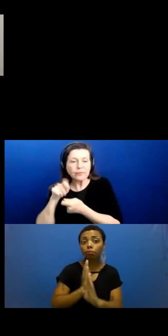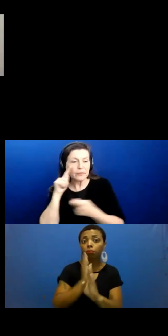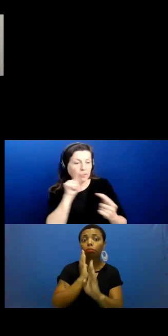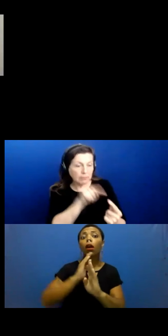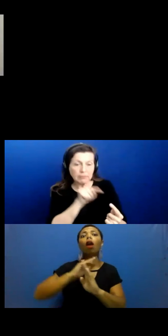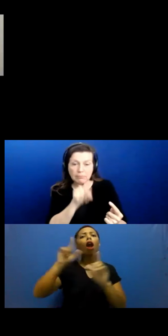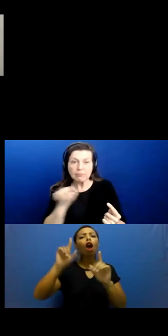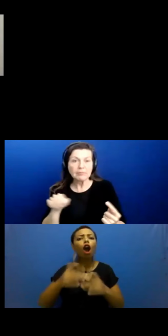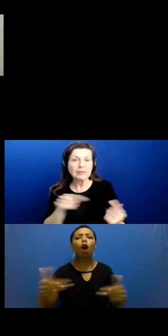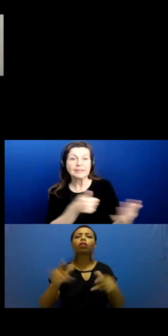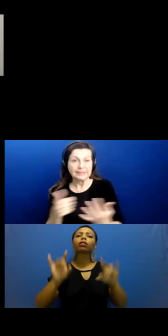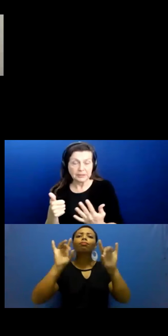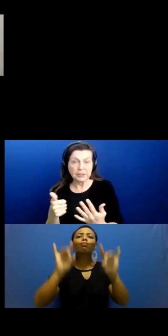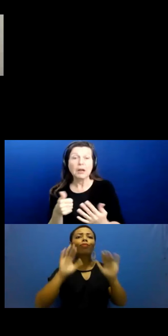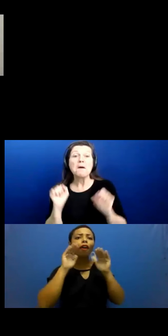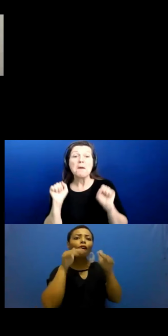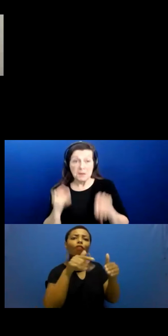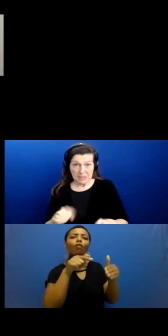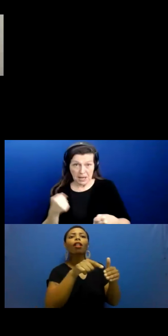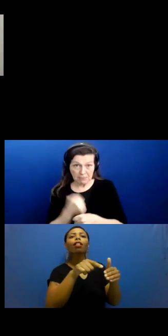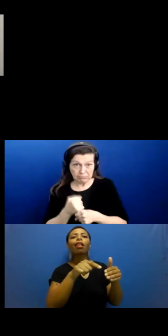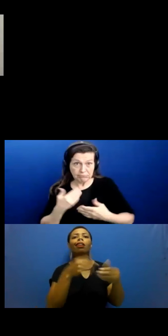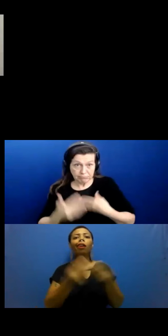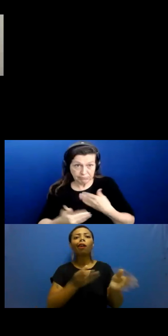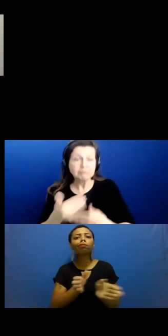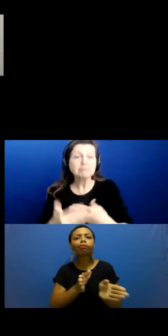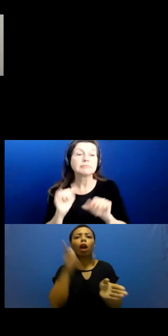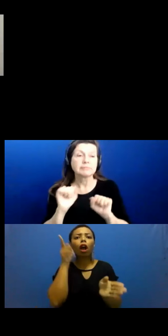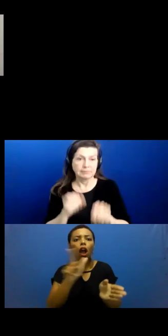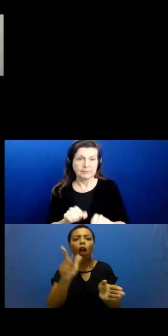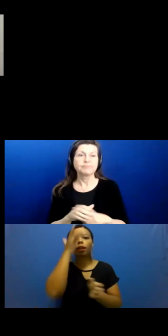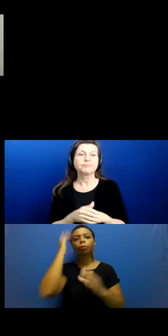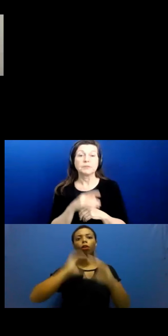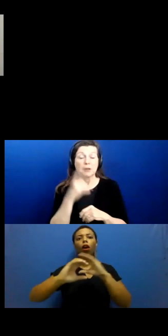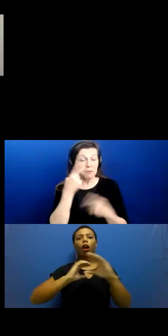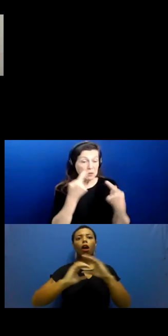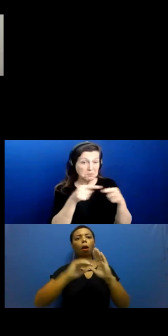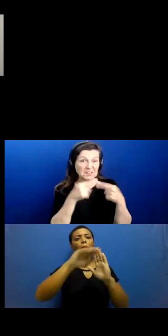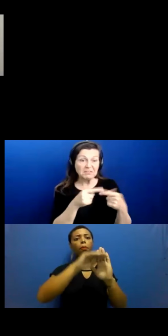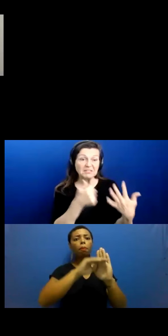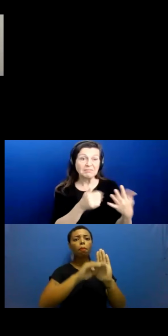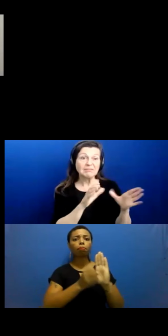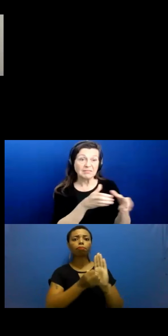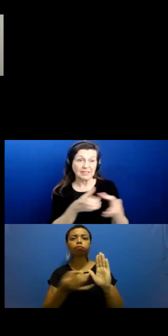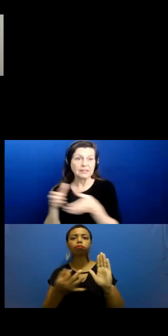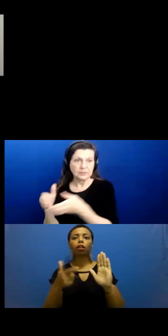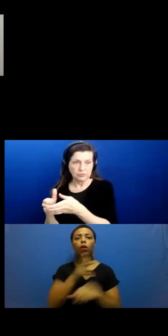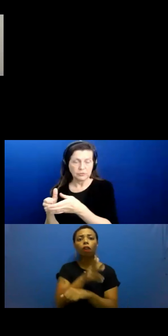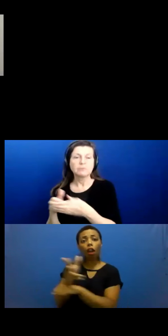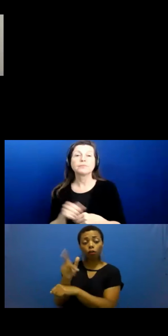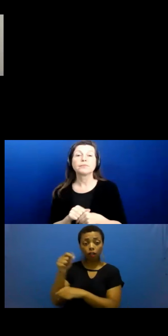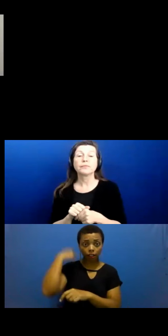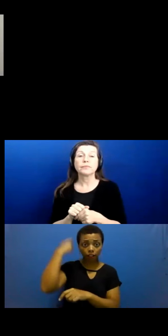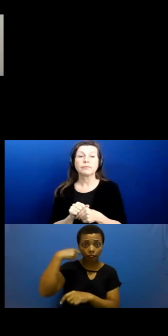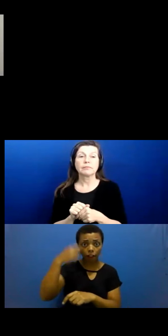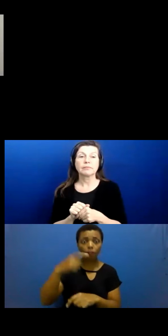and also for the feasibility and effectiveness of single communication categories. Video recording was rated less relevant than communication support